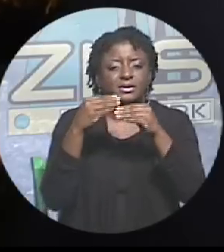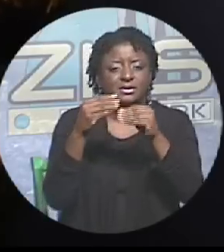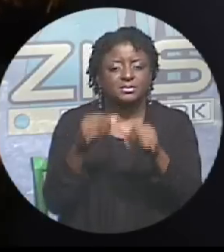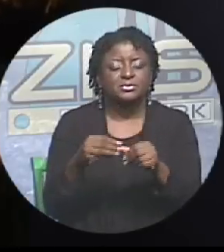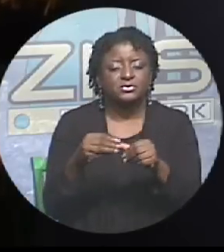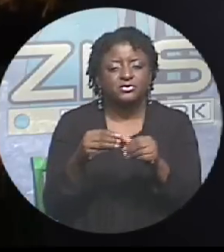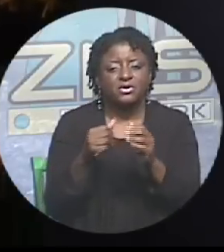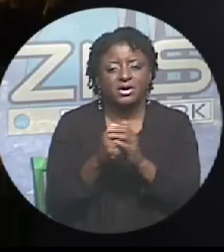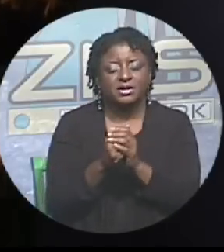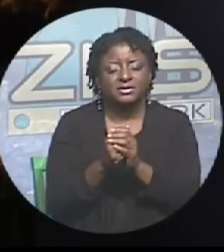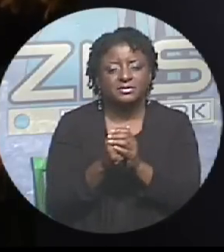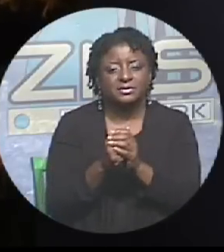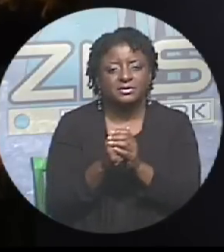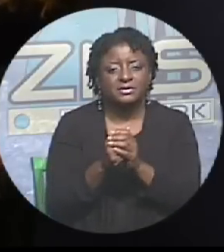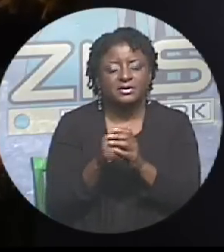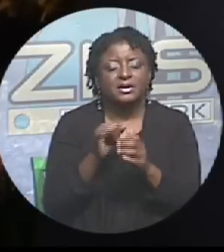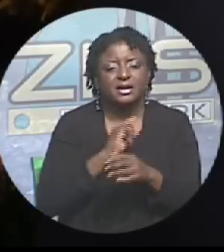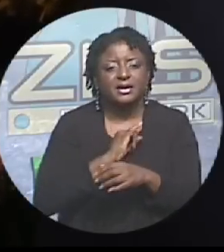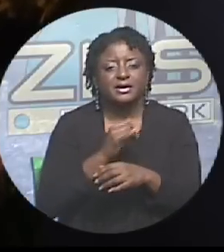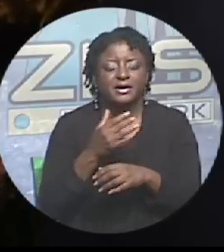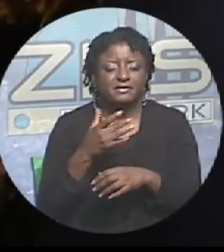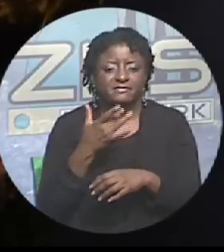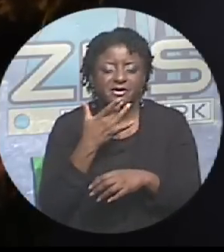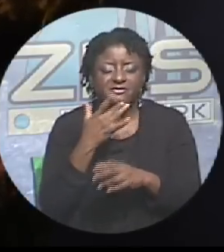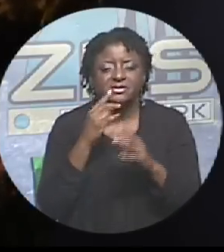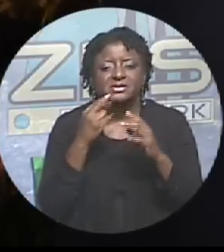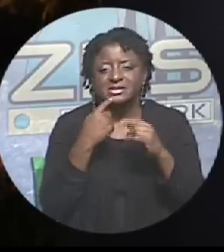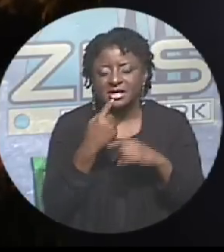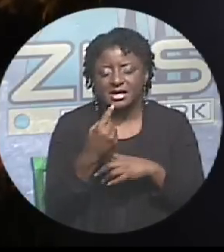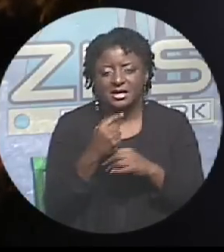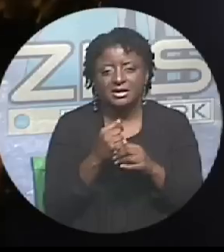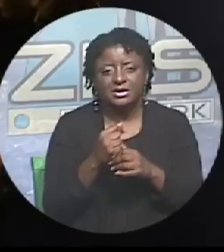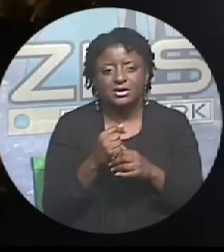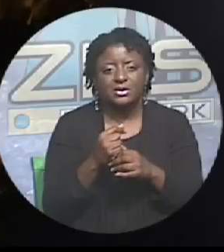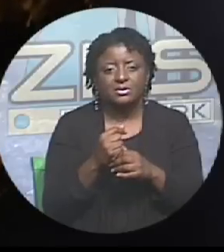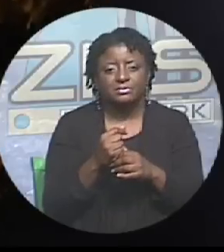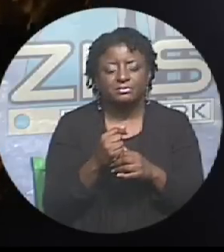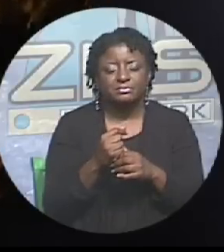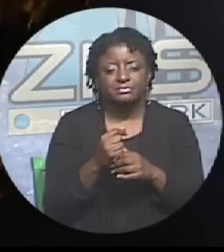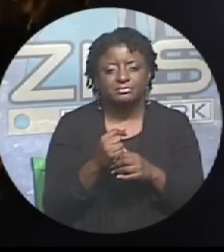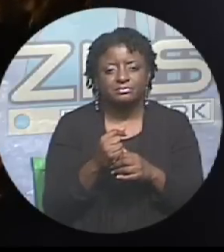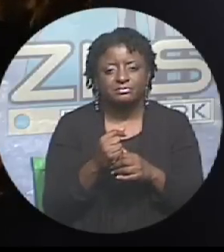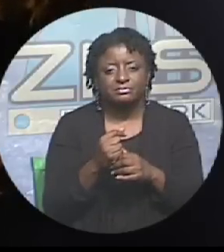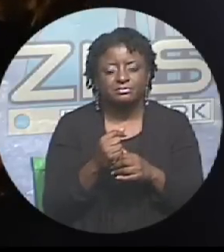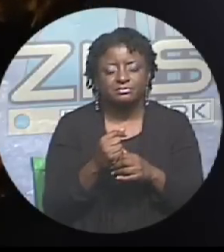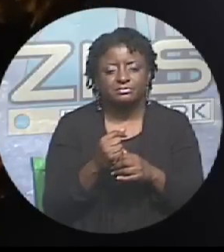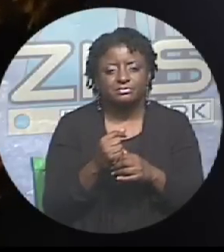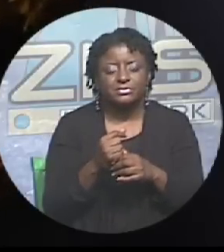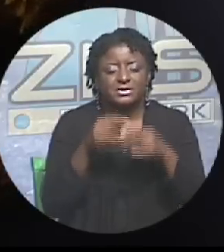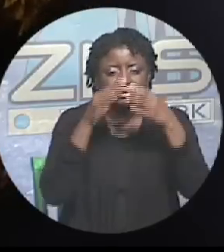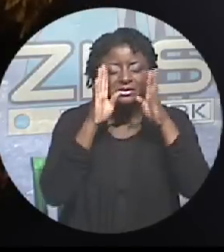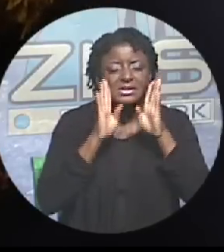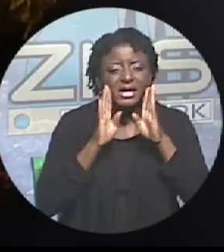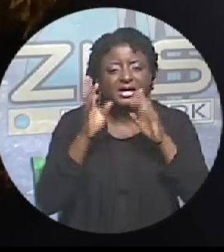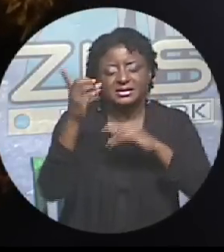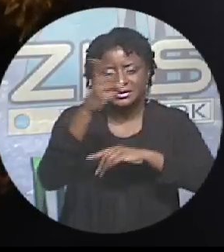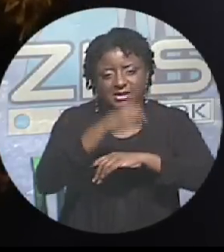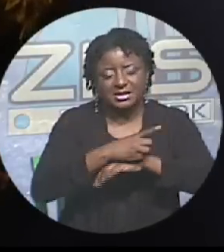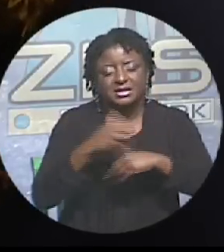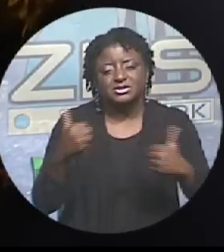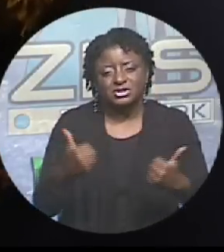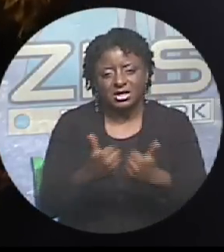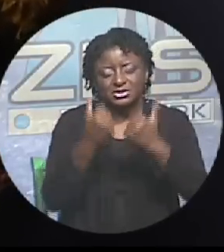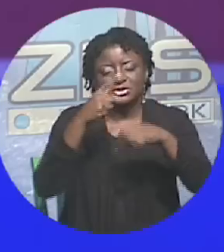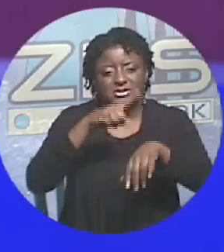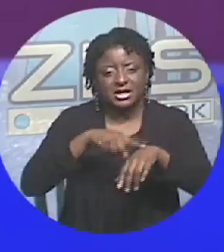day, I have a favorite saying that I say, that I like to say, is that water always finds its own level. And it's a very, very sad day and a challenging time in our sport.